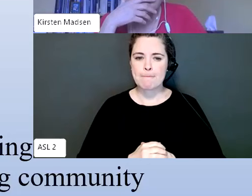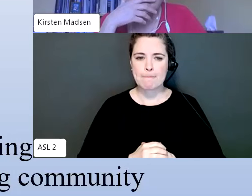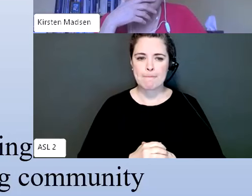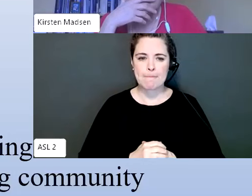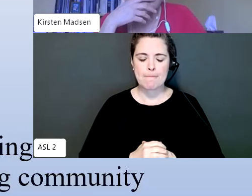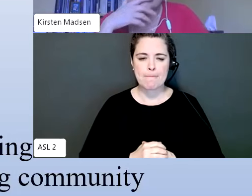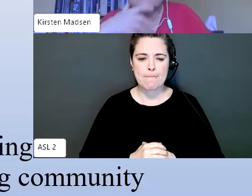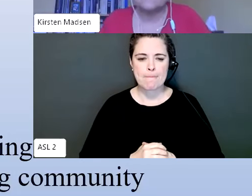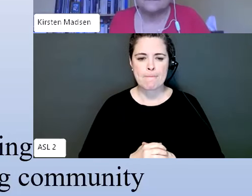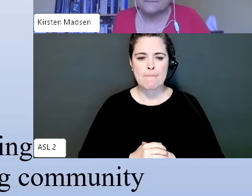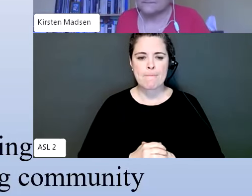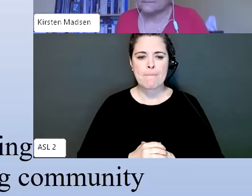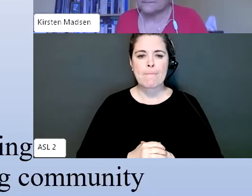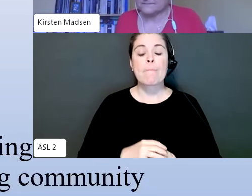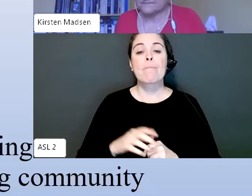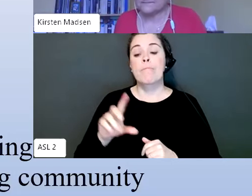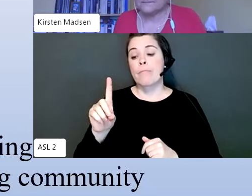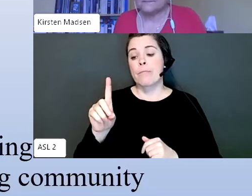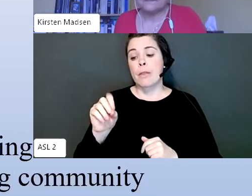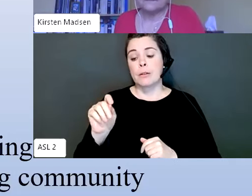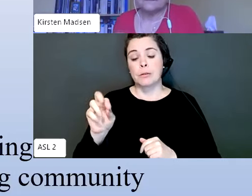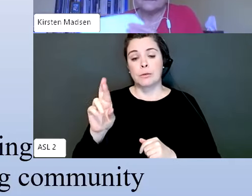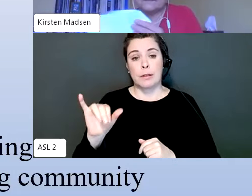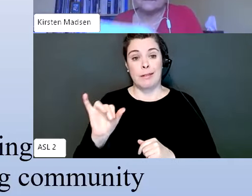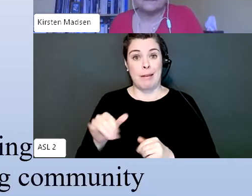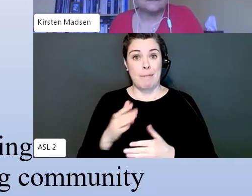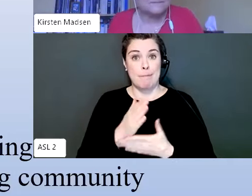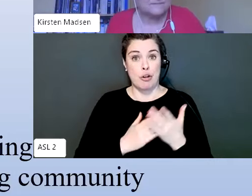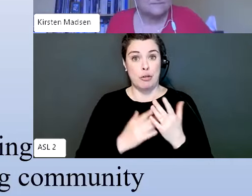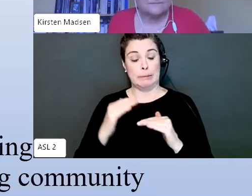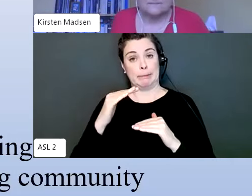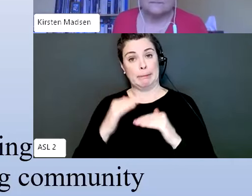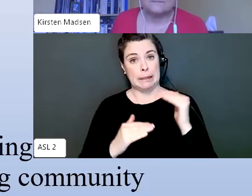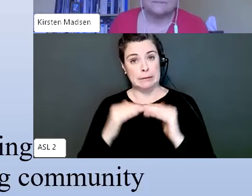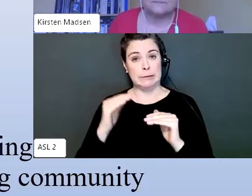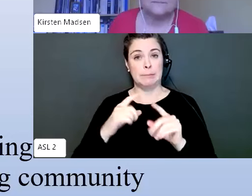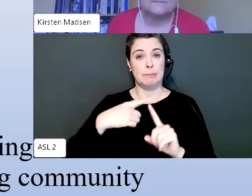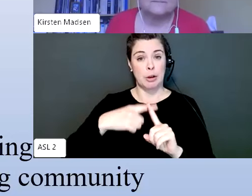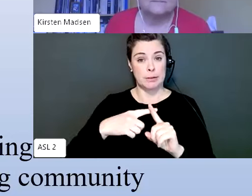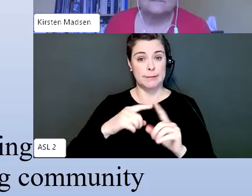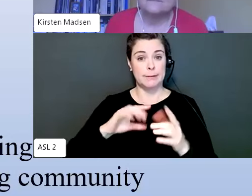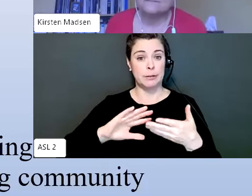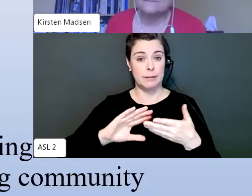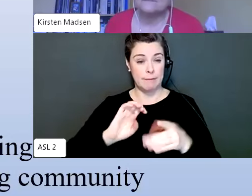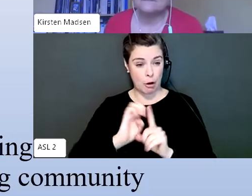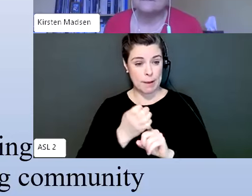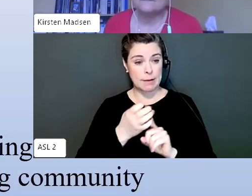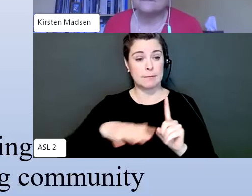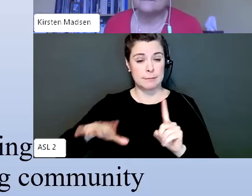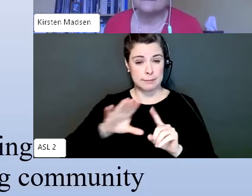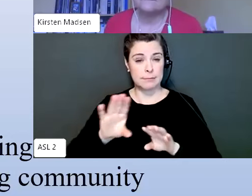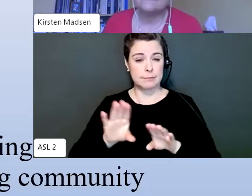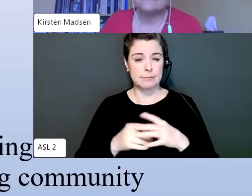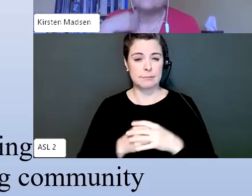of the toolkit, that section, I've added the activity positive postering. So basically this is a